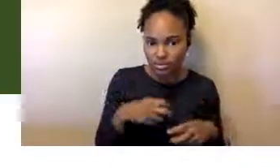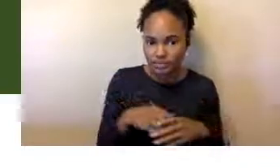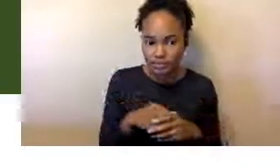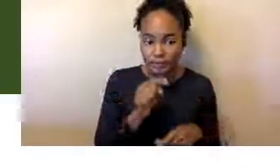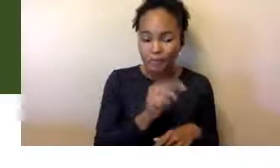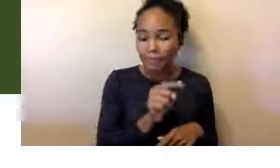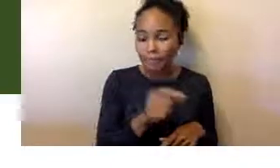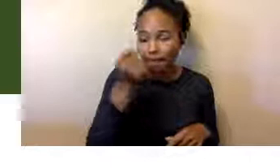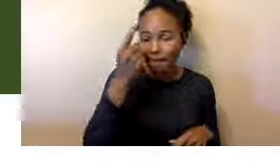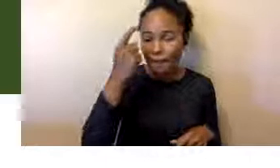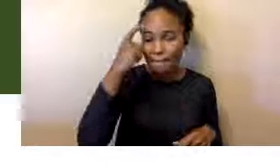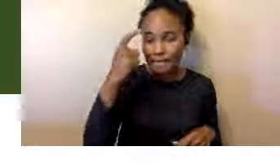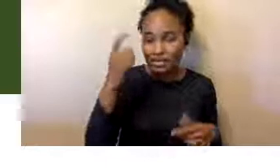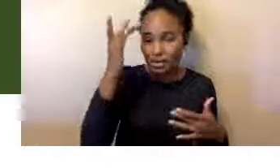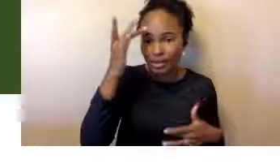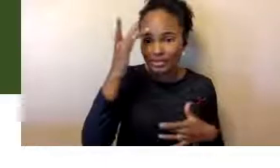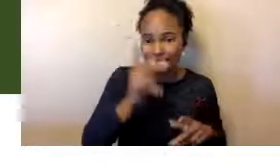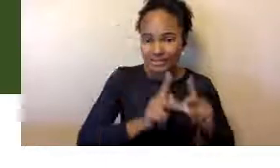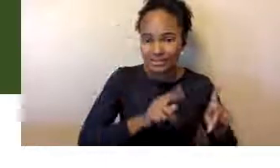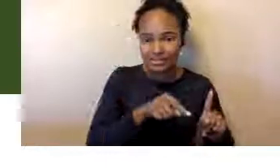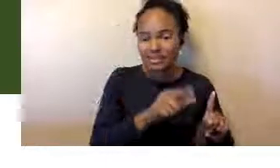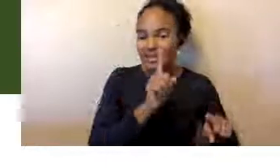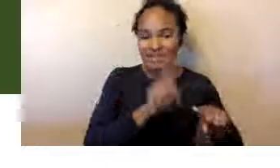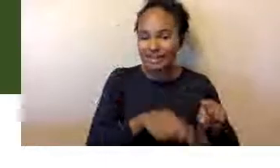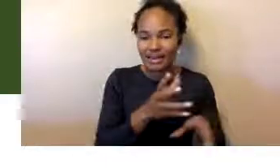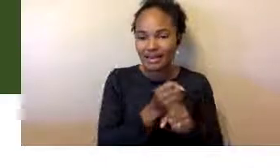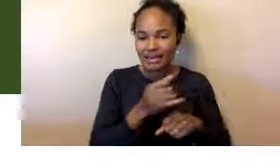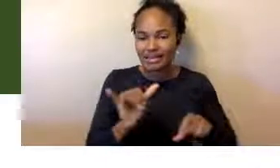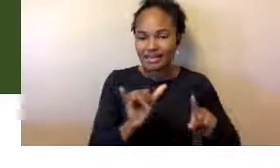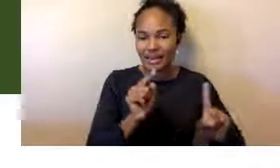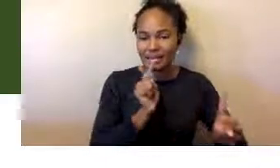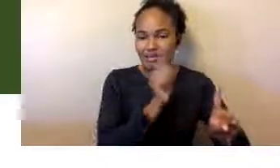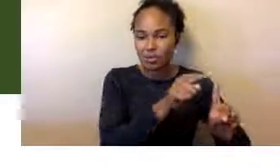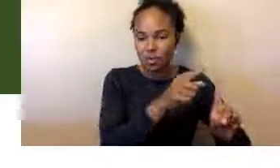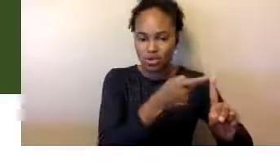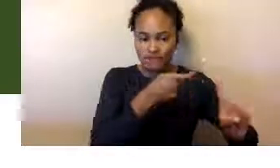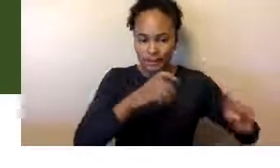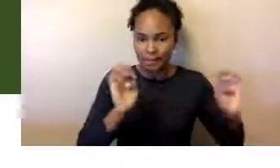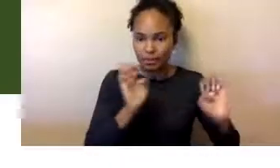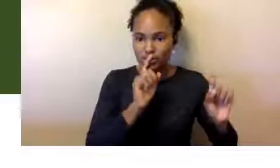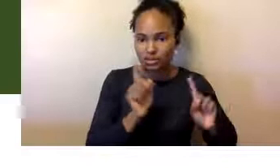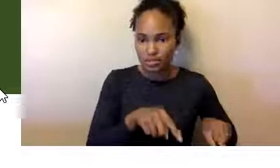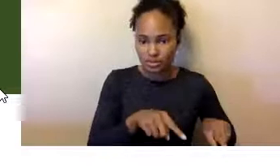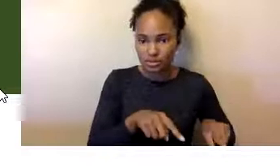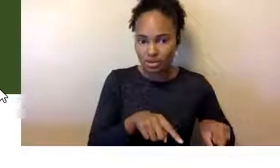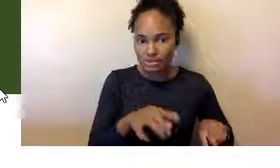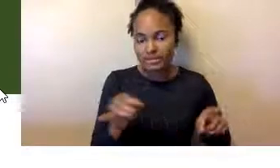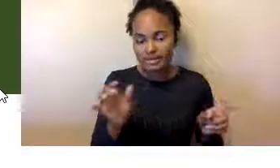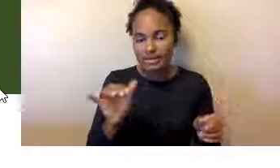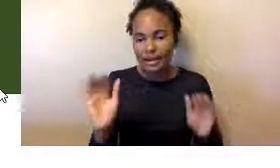able to achieve the same objectives from the emergency response system as someone with a physical